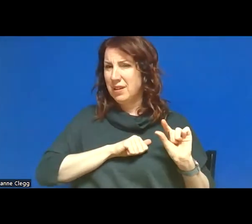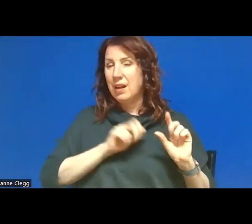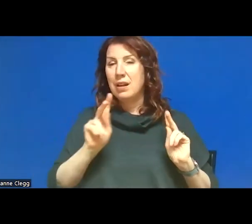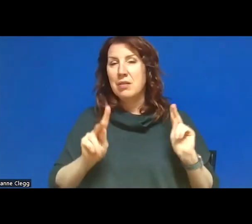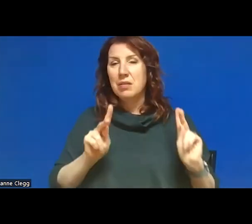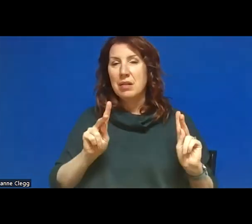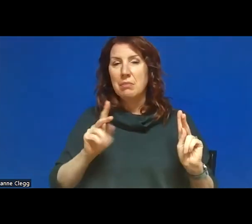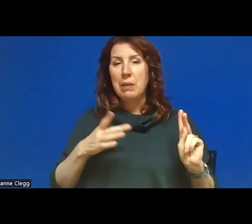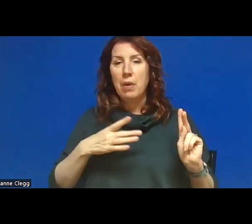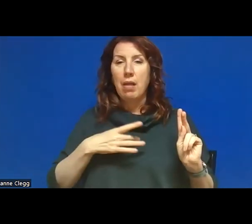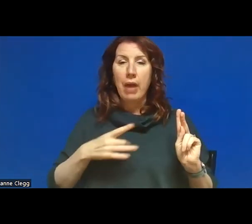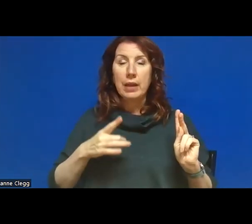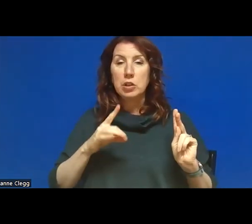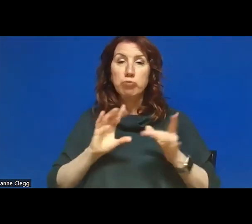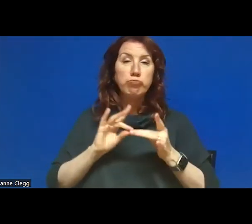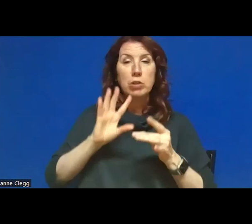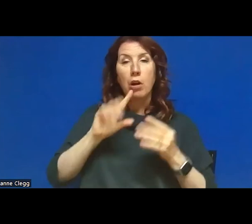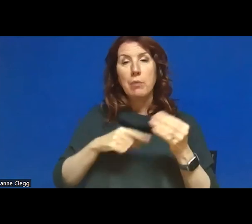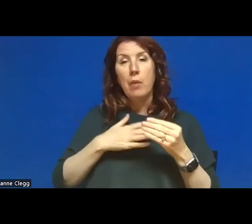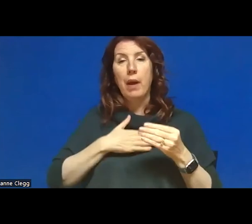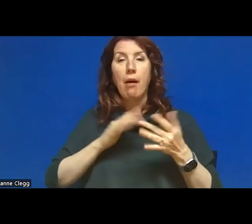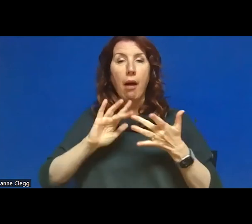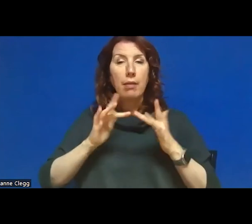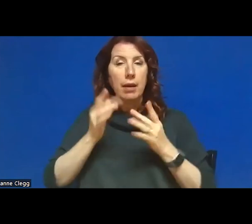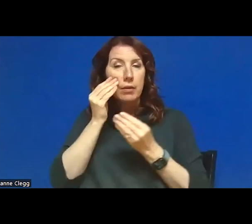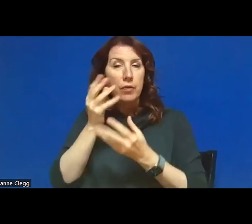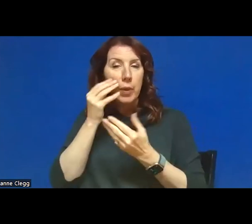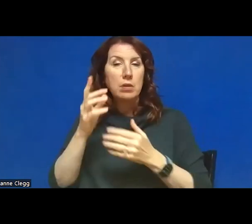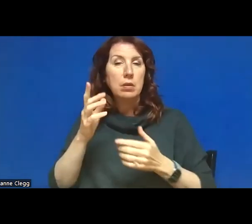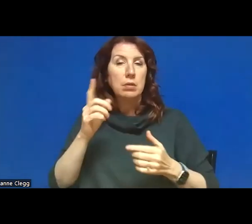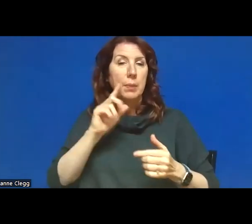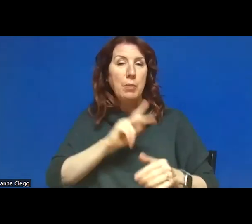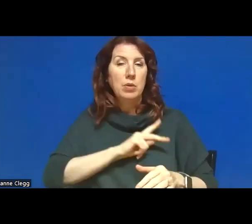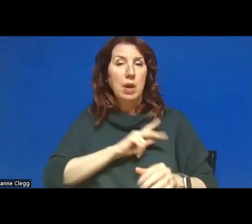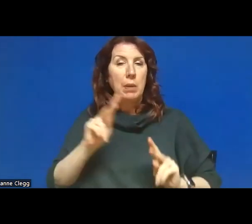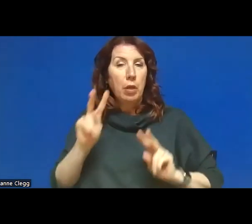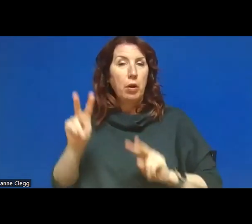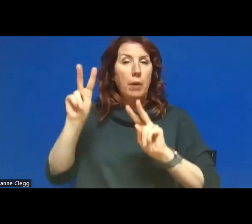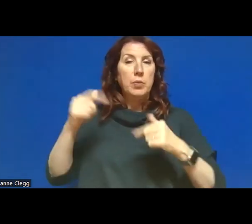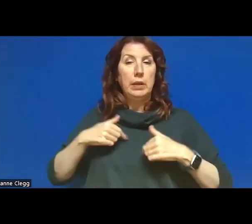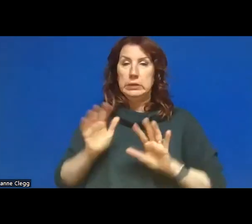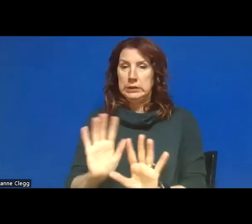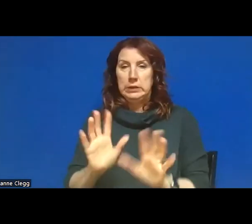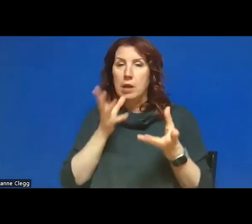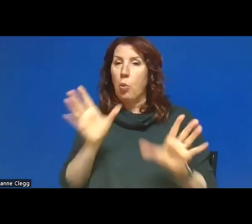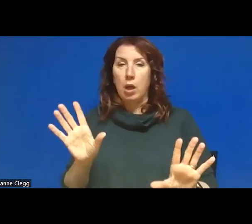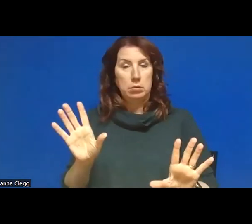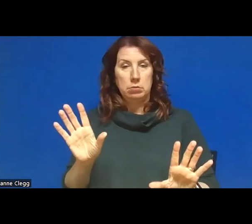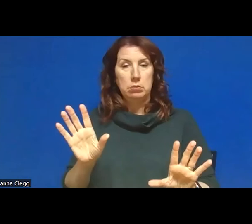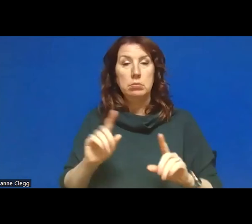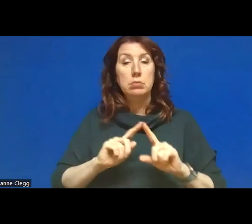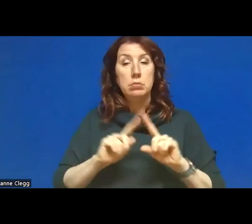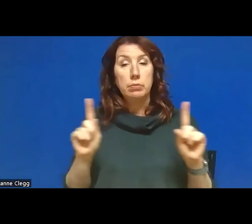towards my online content because of my personality and like to put me on a pedestal. I don't really want to be on a pedestal, but